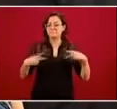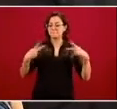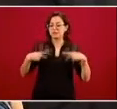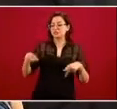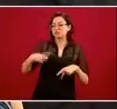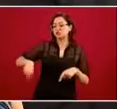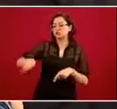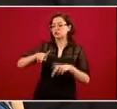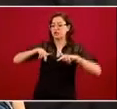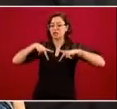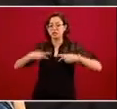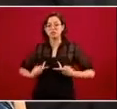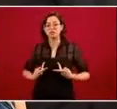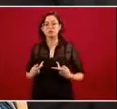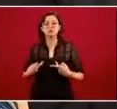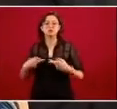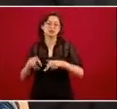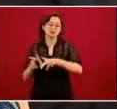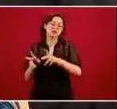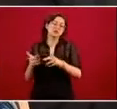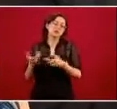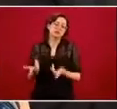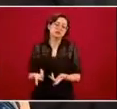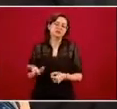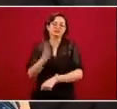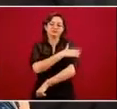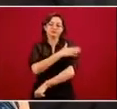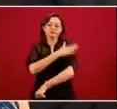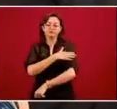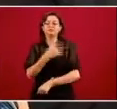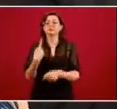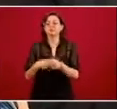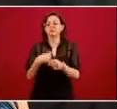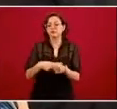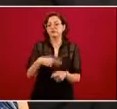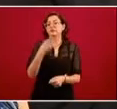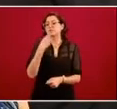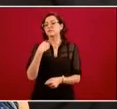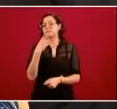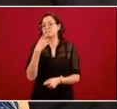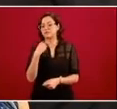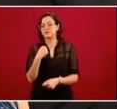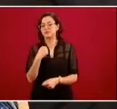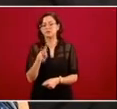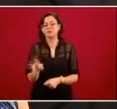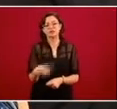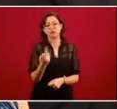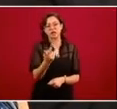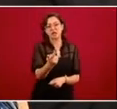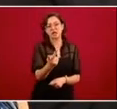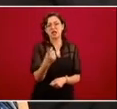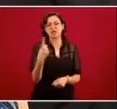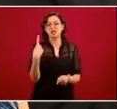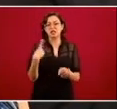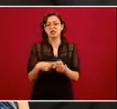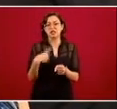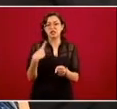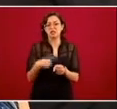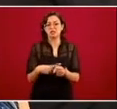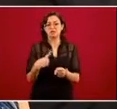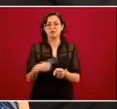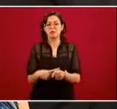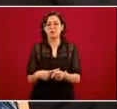with respect to the people who are more susceptible, who are at a higher risk, like hypertense patients, diabetic